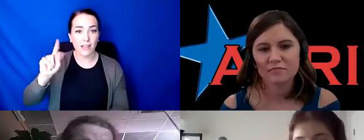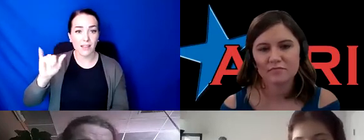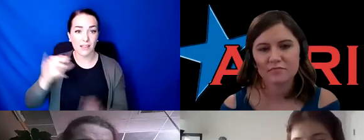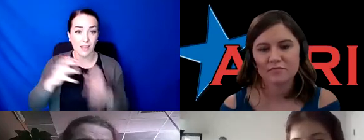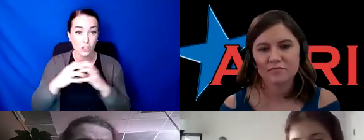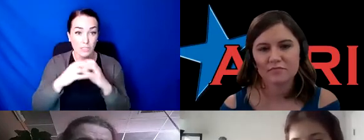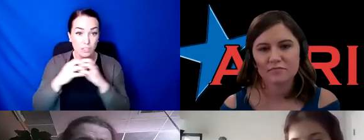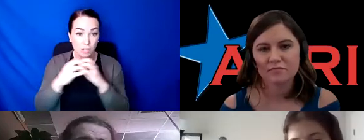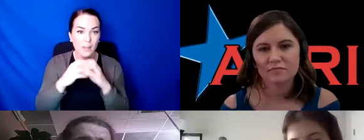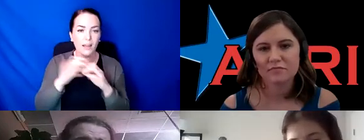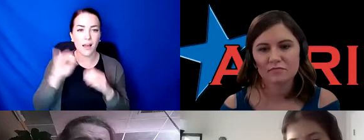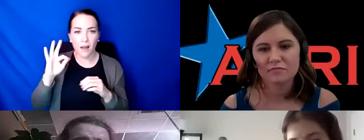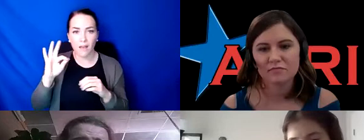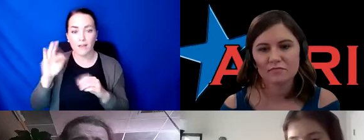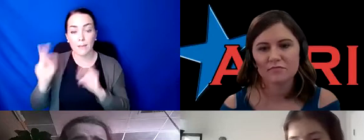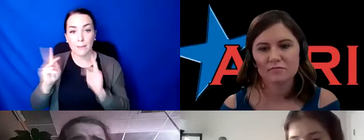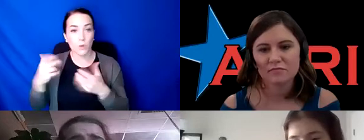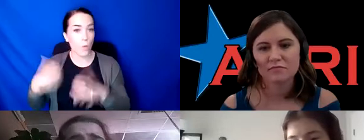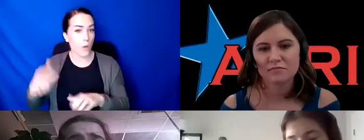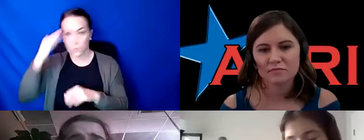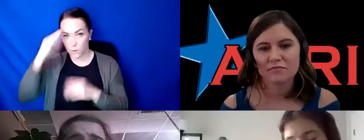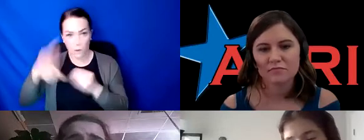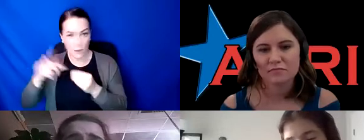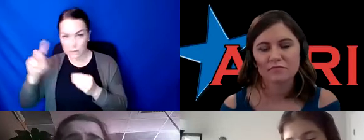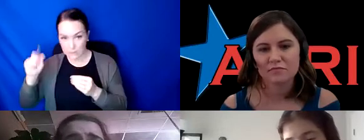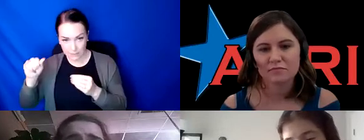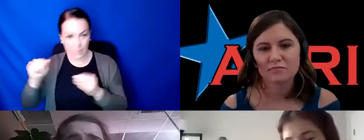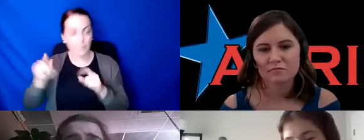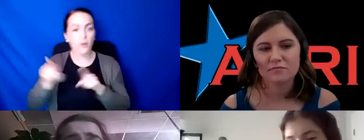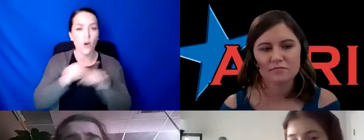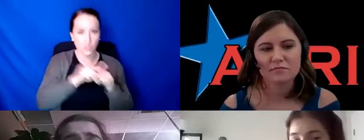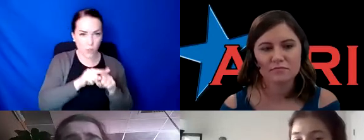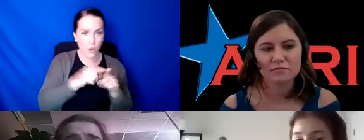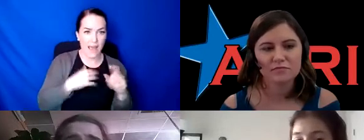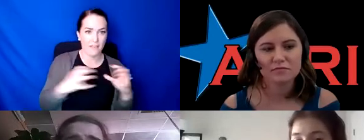and toxic masculinity. Mm-hmm.